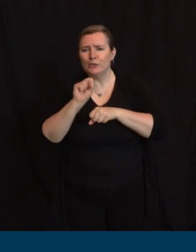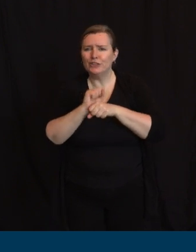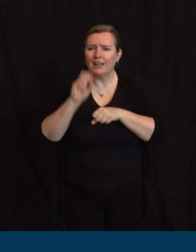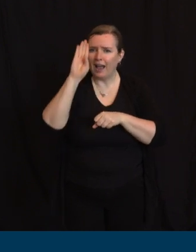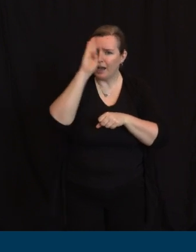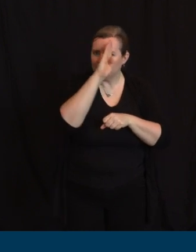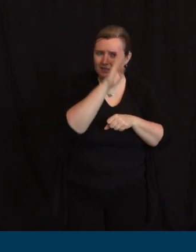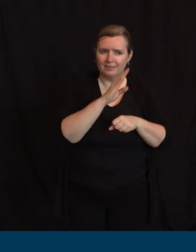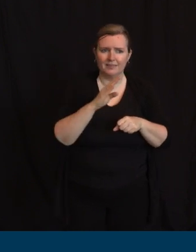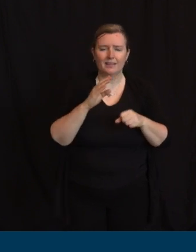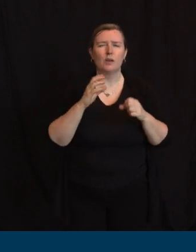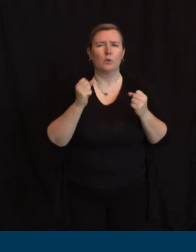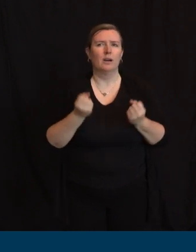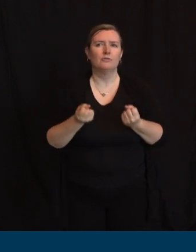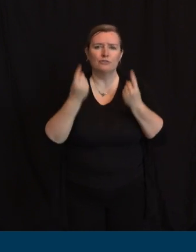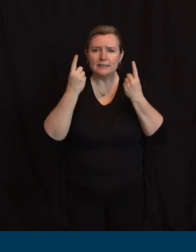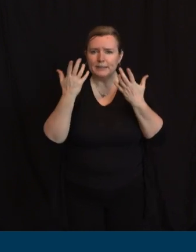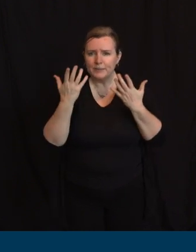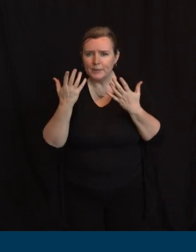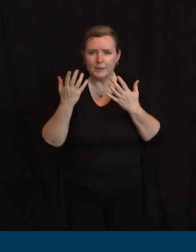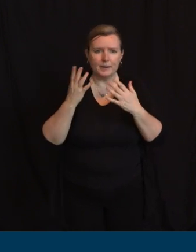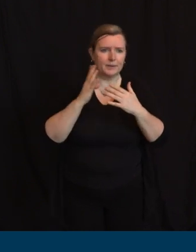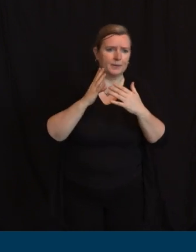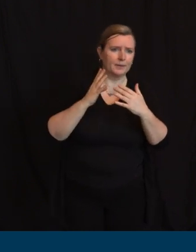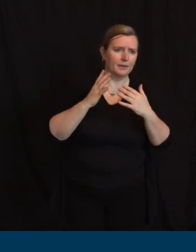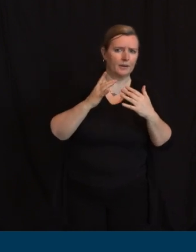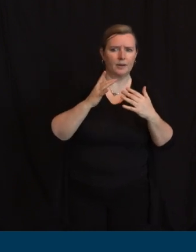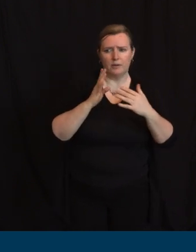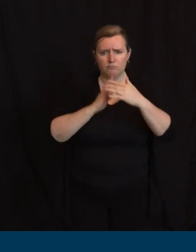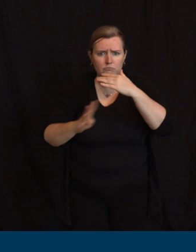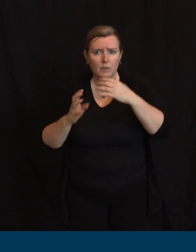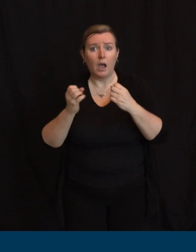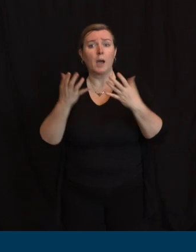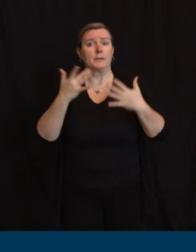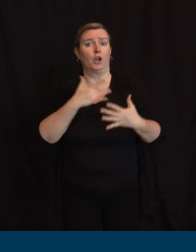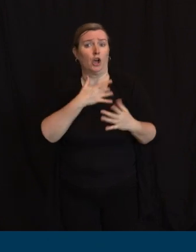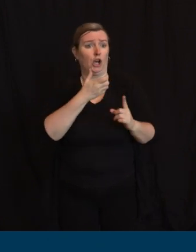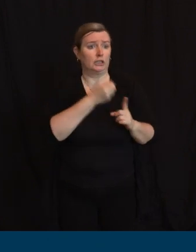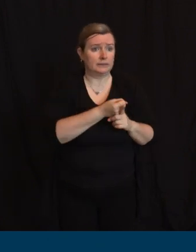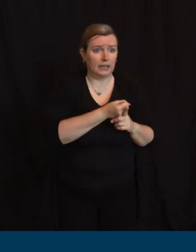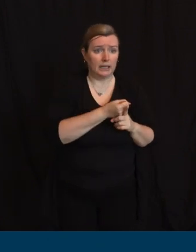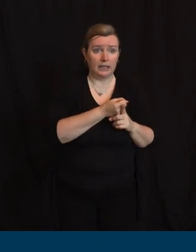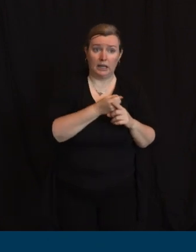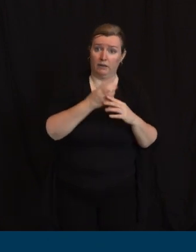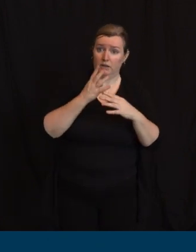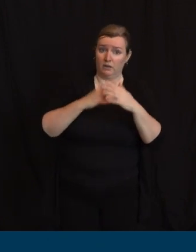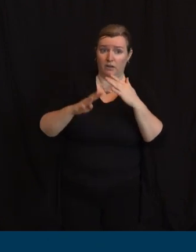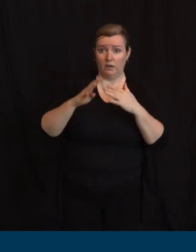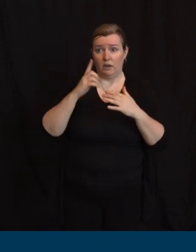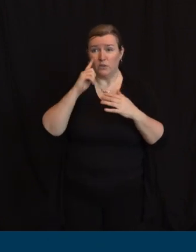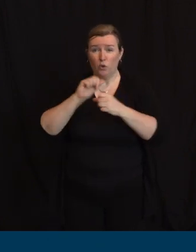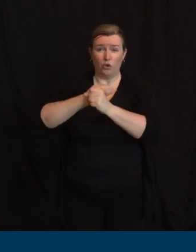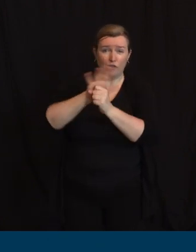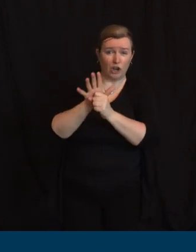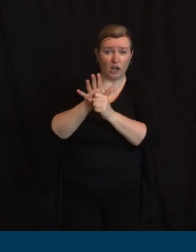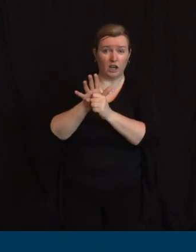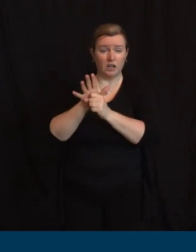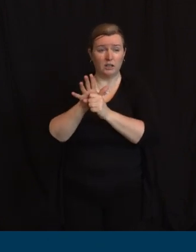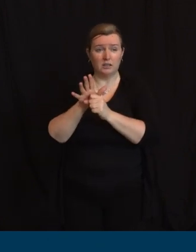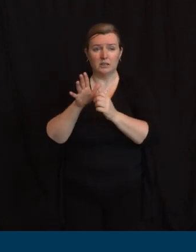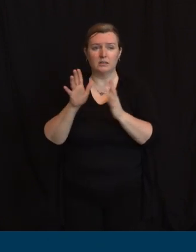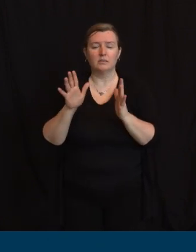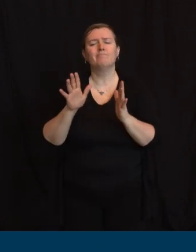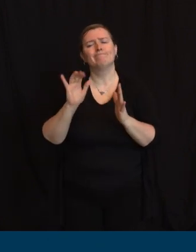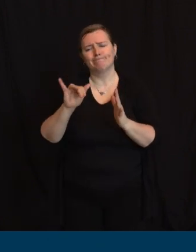many heart attacks are we having? Not everyone is coming to the hospital because they have COVID-19. The hospitals are also